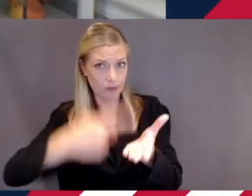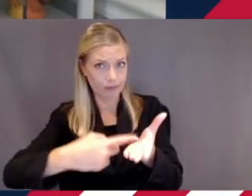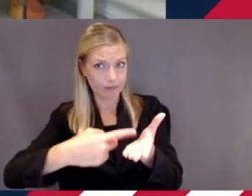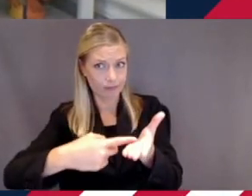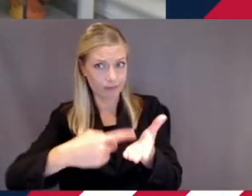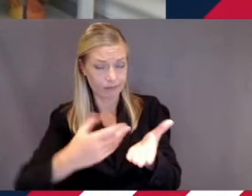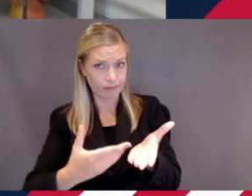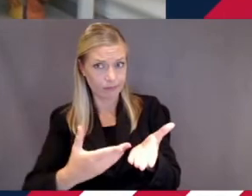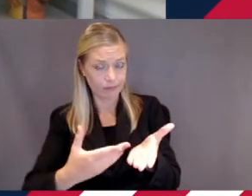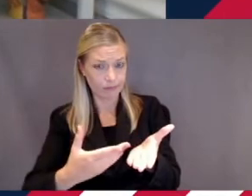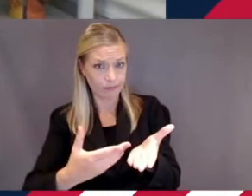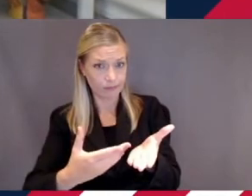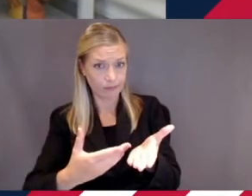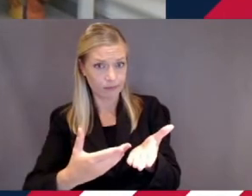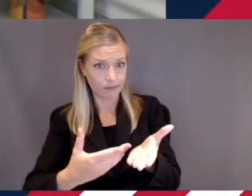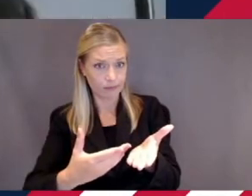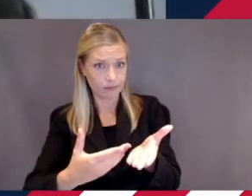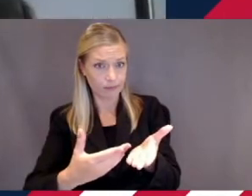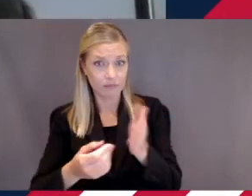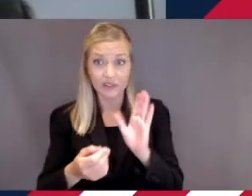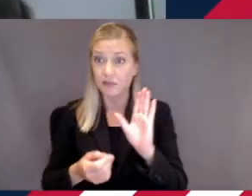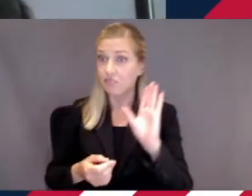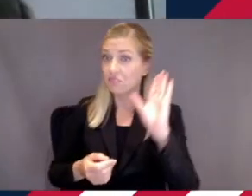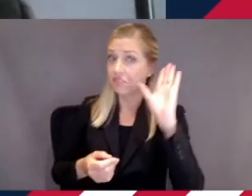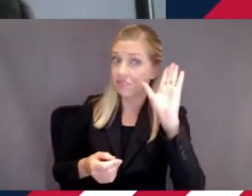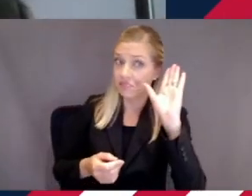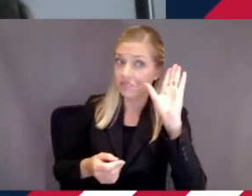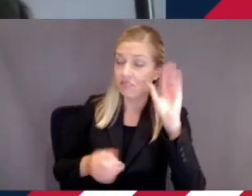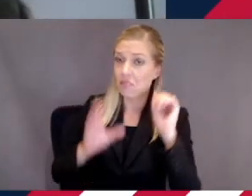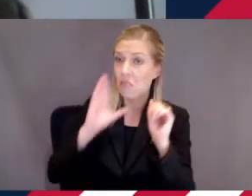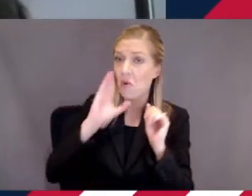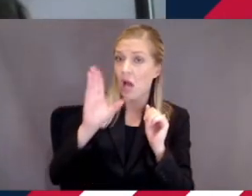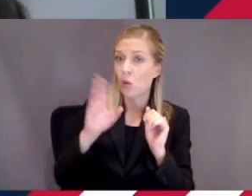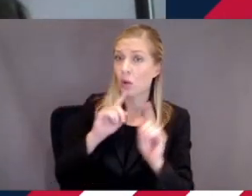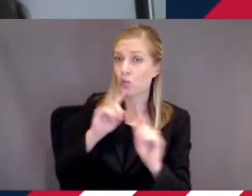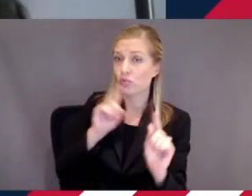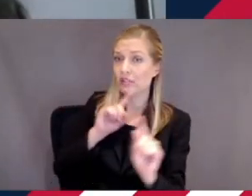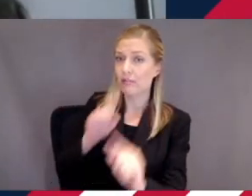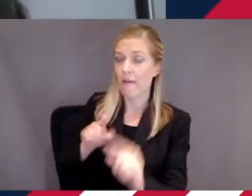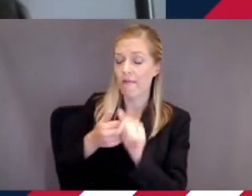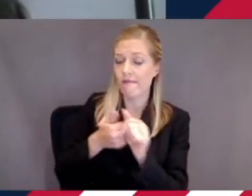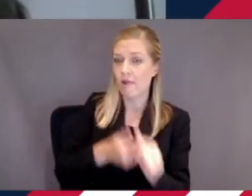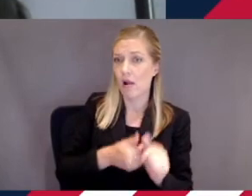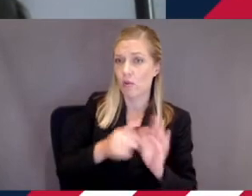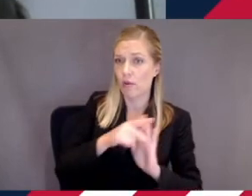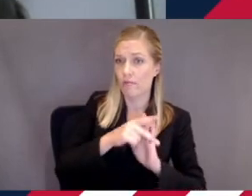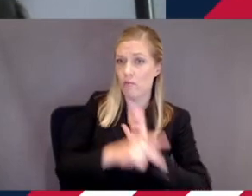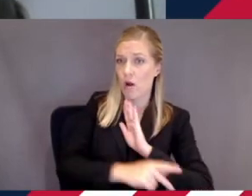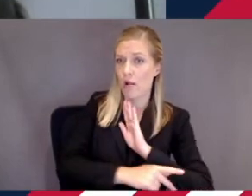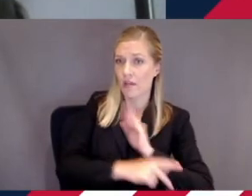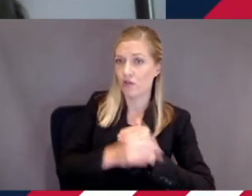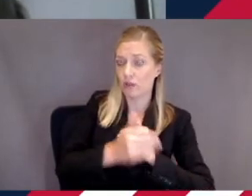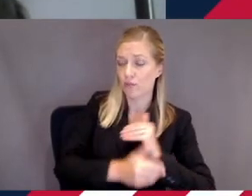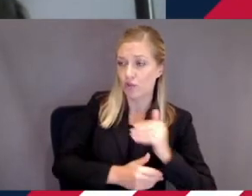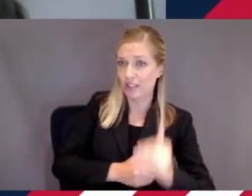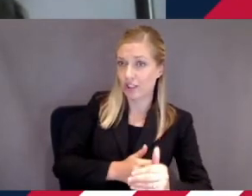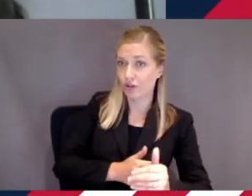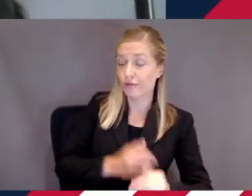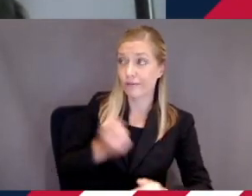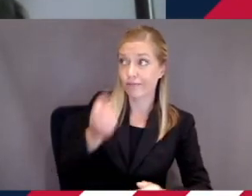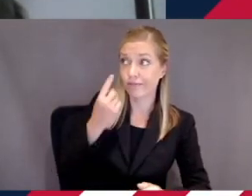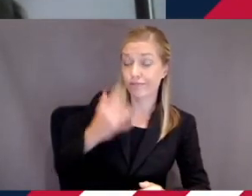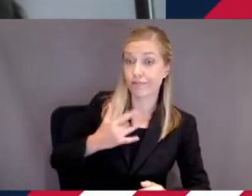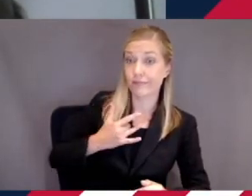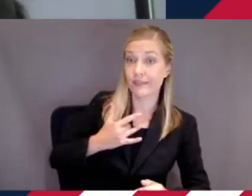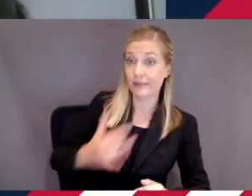I'll respond under the rules of parliamentary procedure generally until someone makes a successful